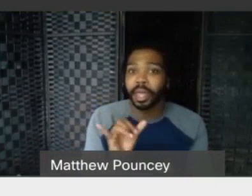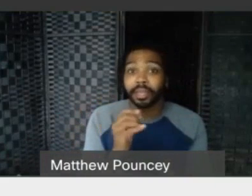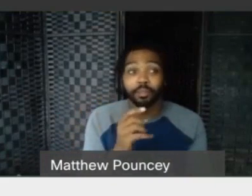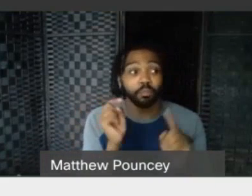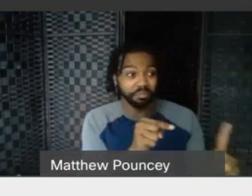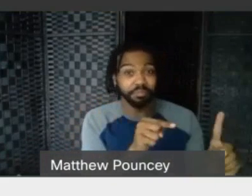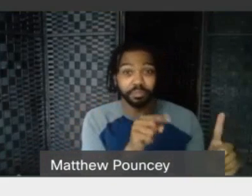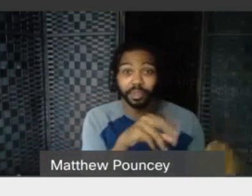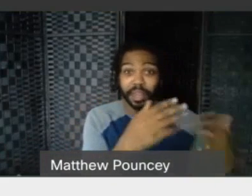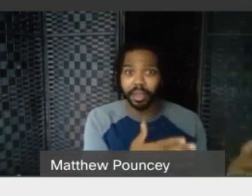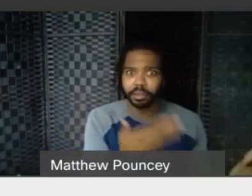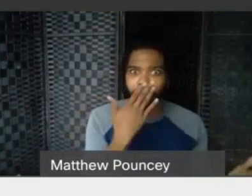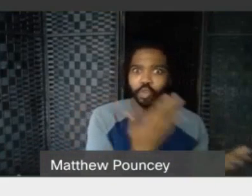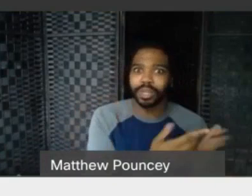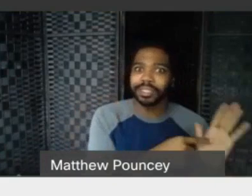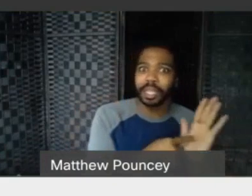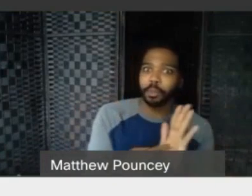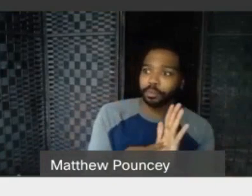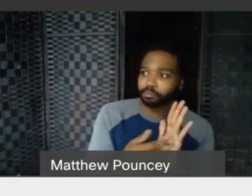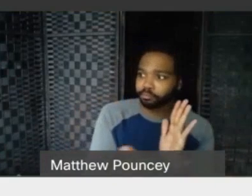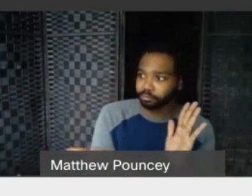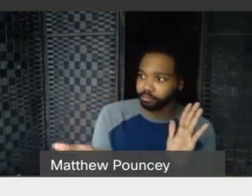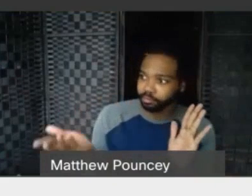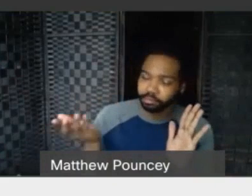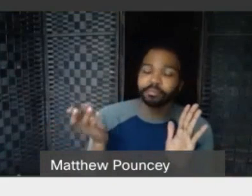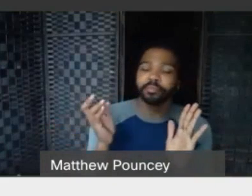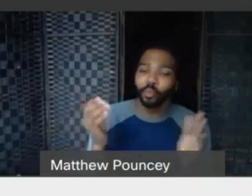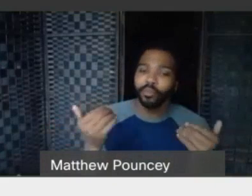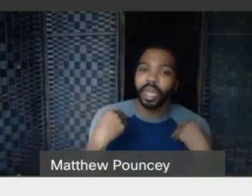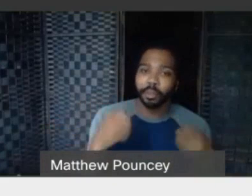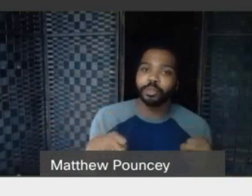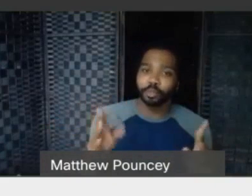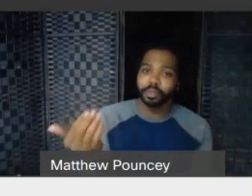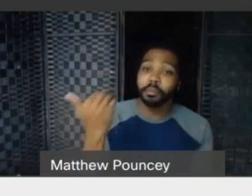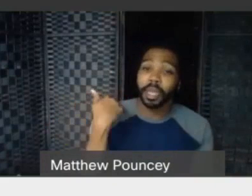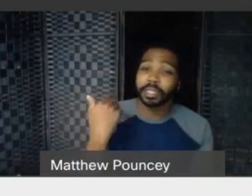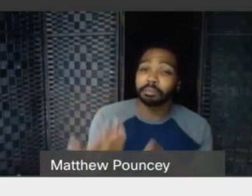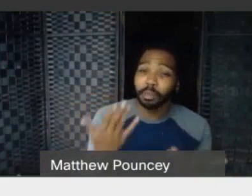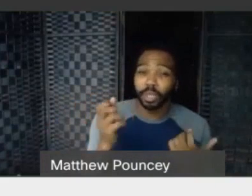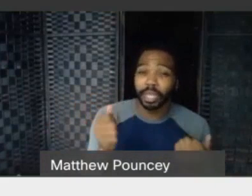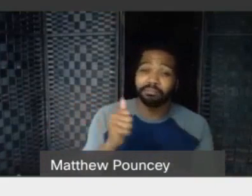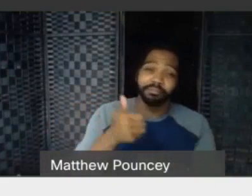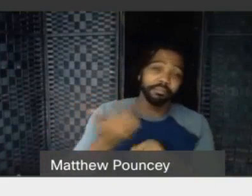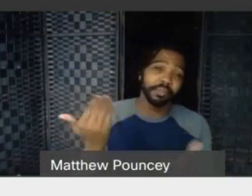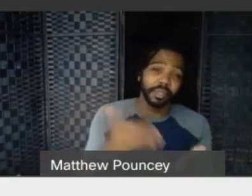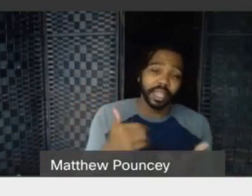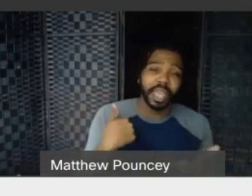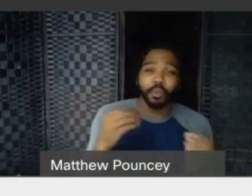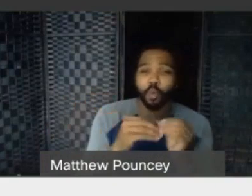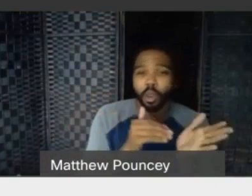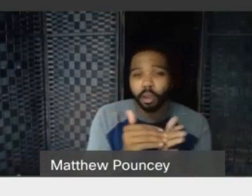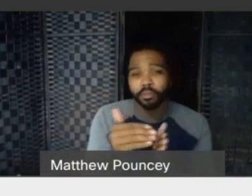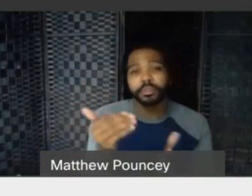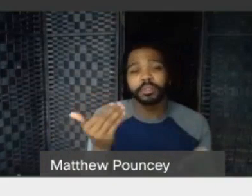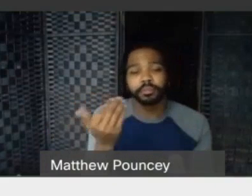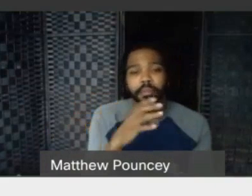to set a good example, we have had opportunities in the past, and maybe we can structure it to have those more regularly